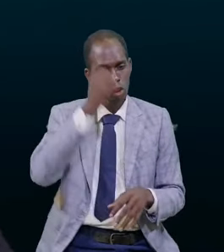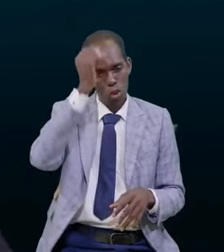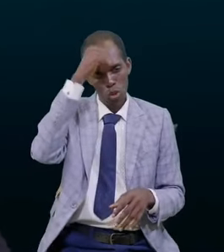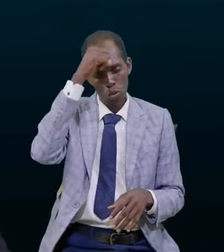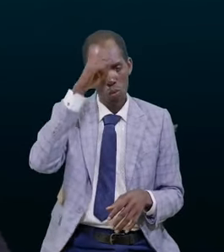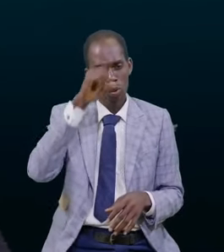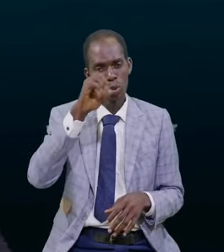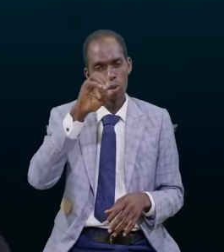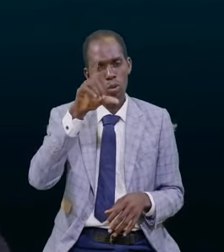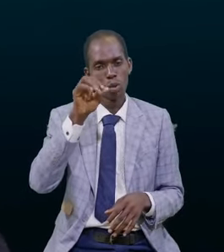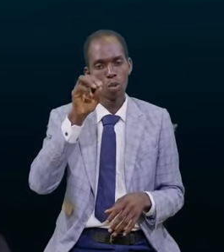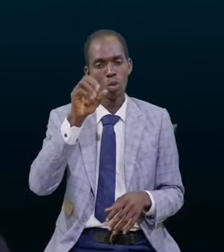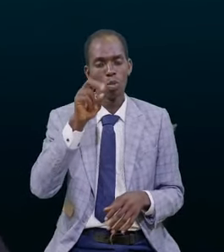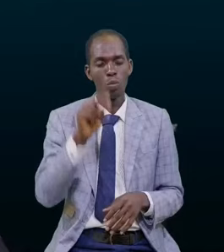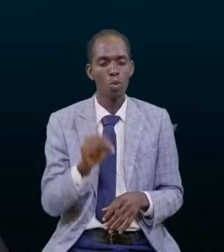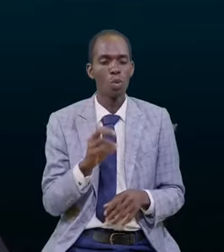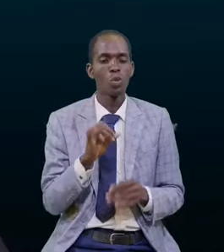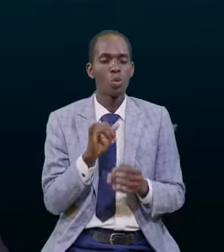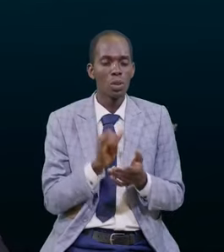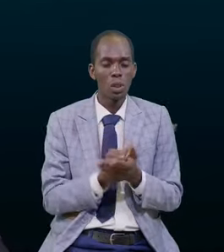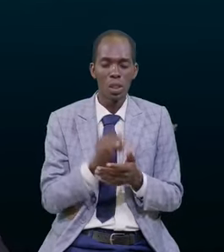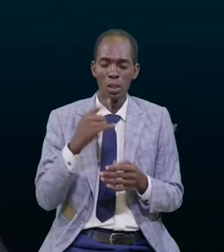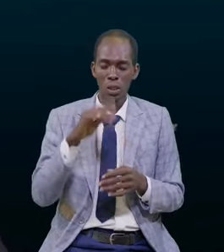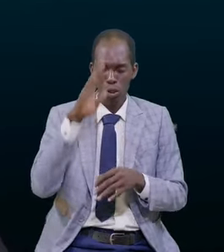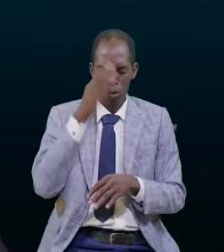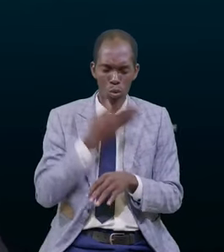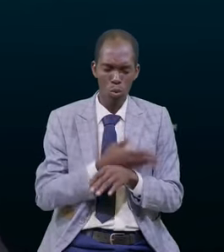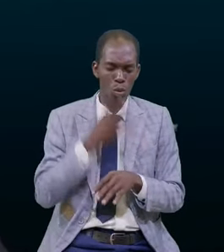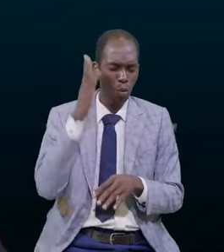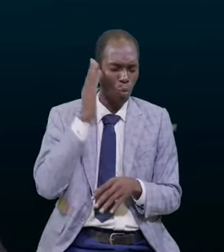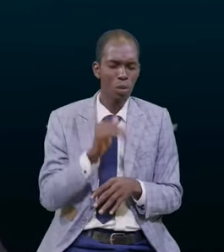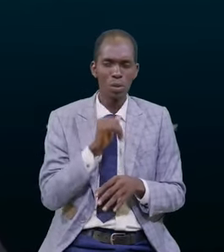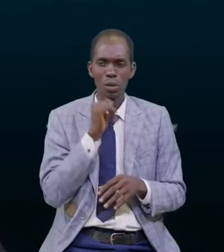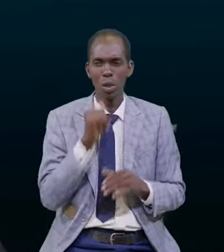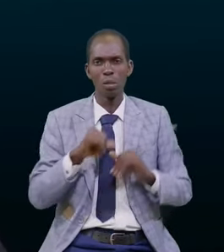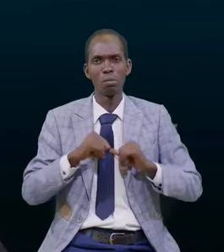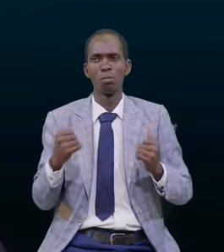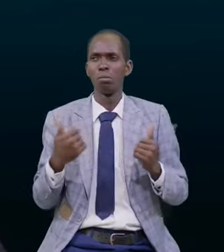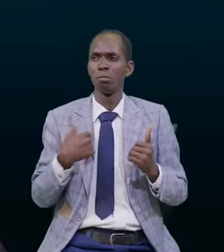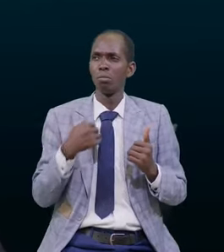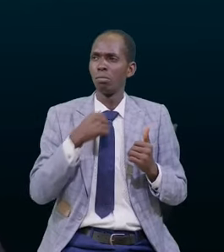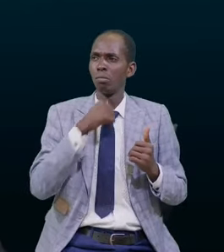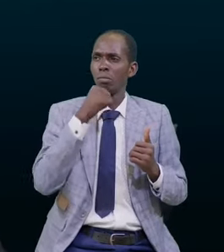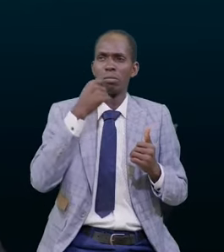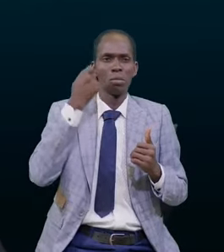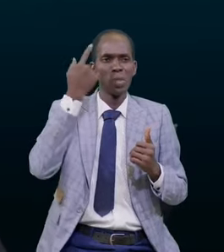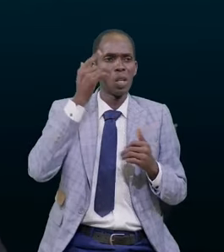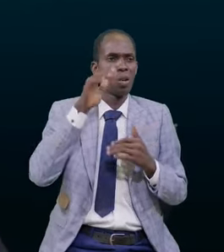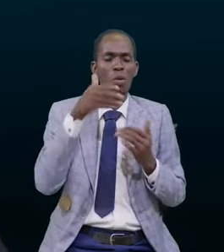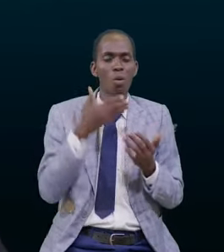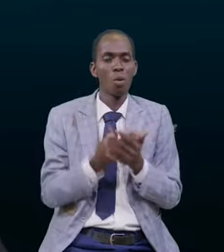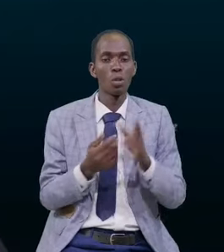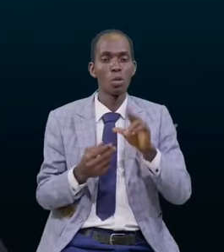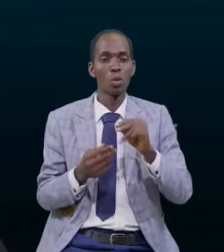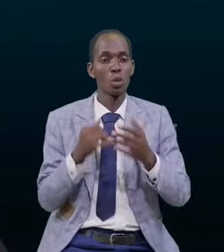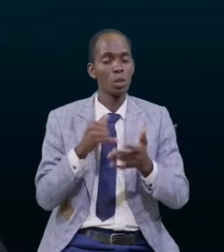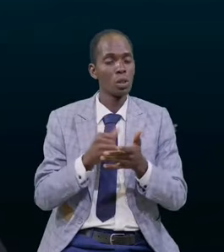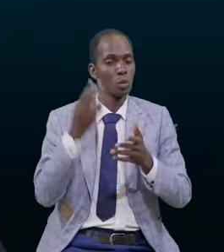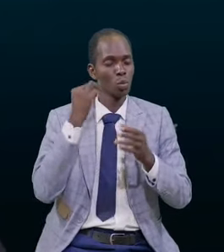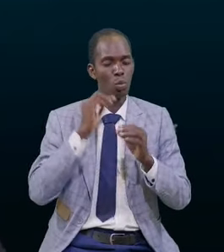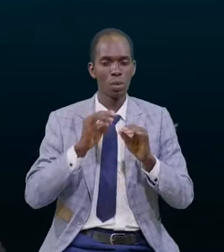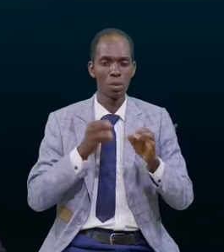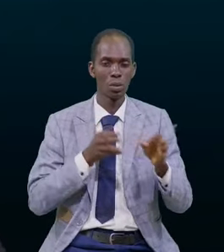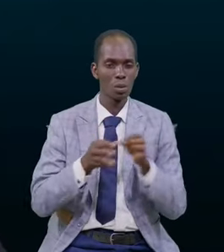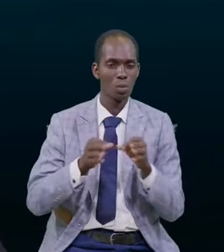Solomon couldn't say I I don't quite get that no it was it was l plan on the table and whoever